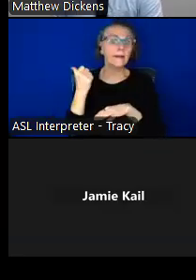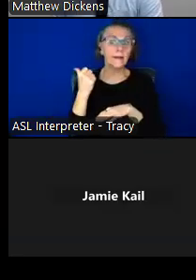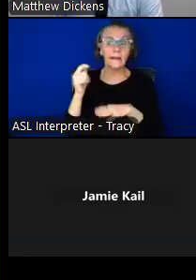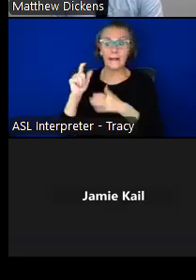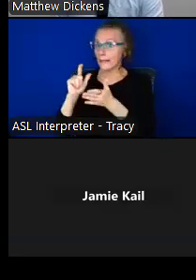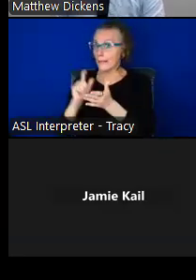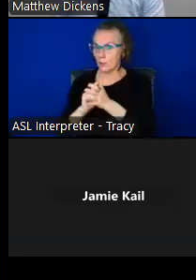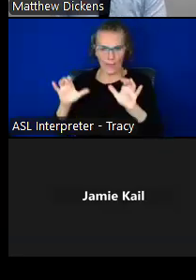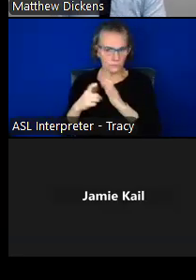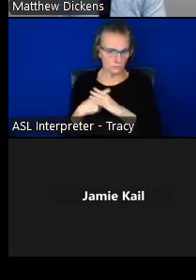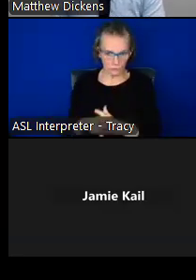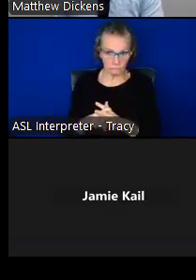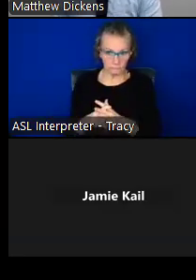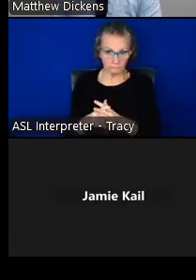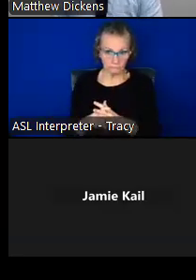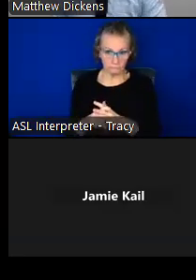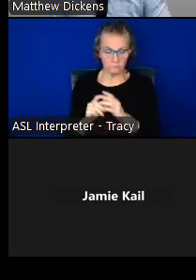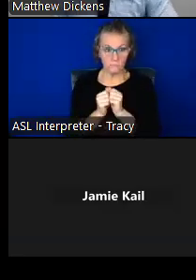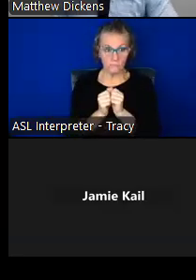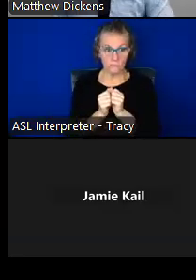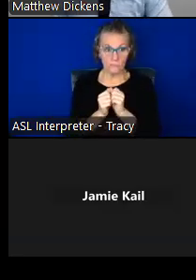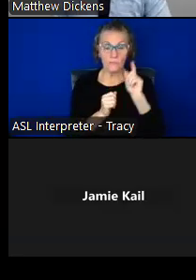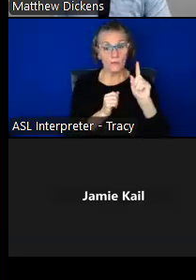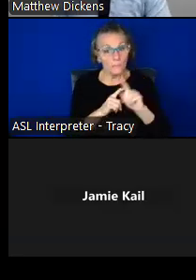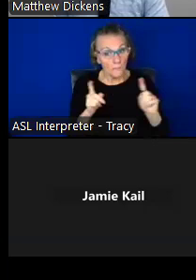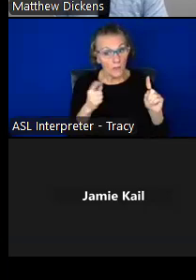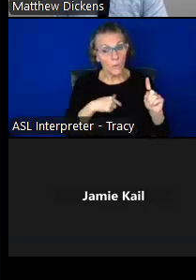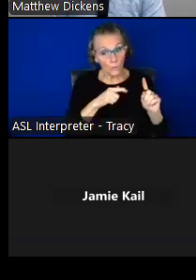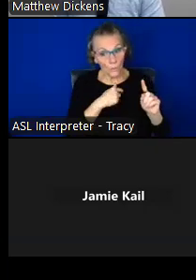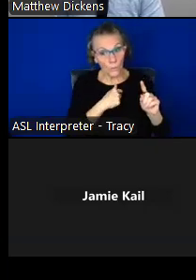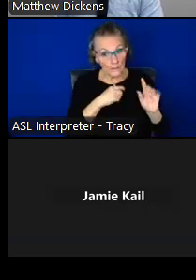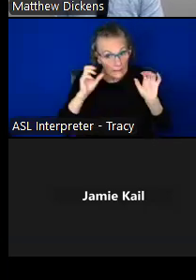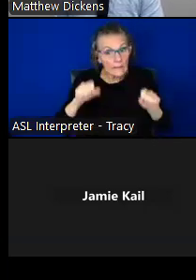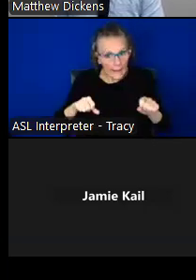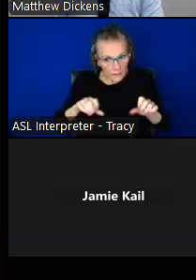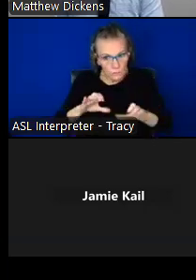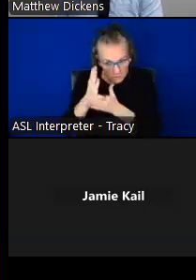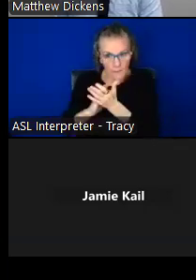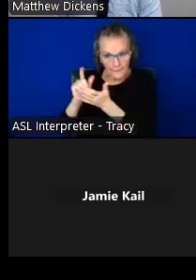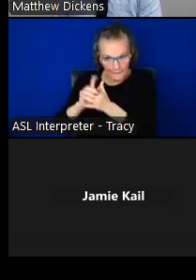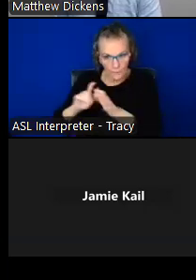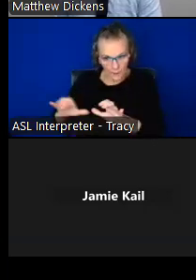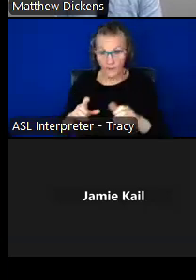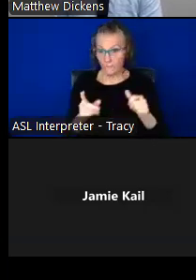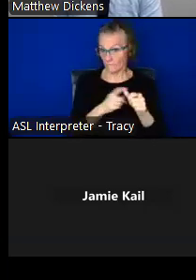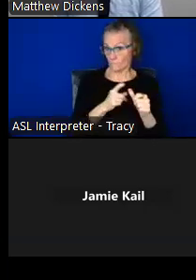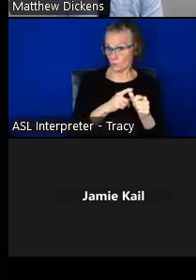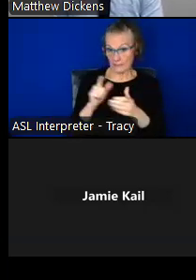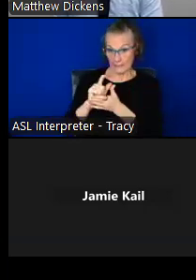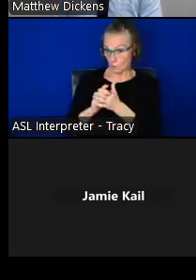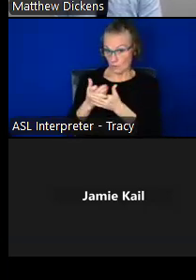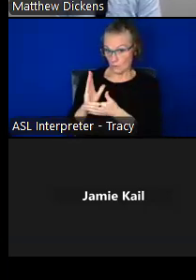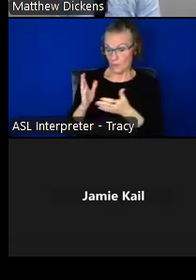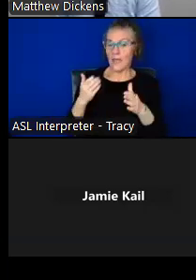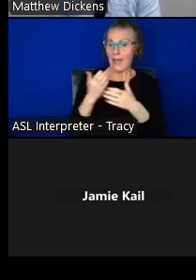legal action is taken. But we are able to do them, like I said. So first, we have the right to